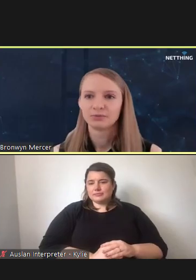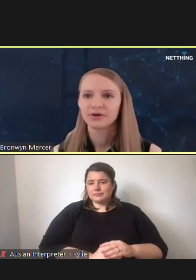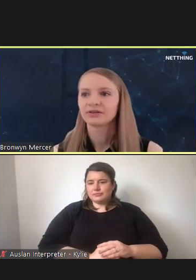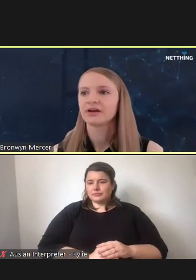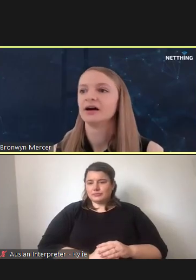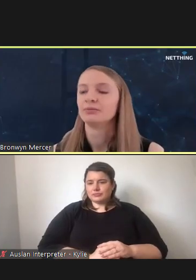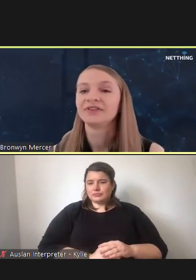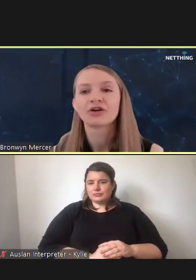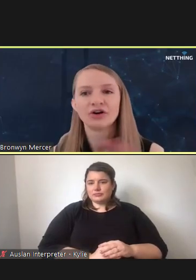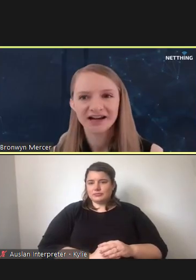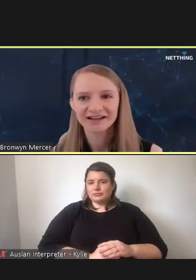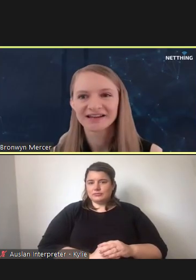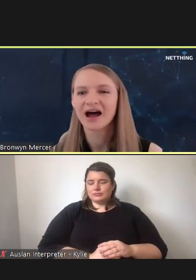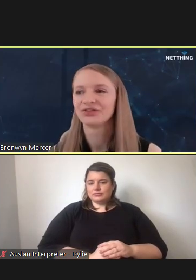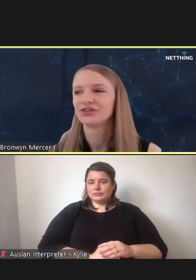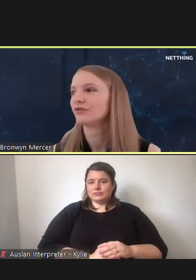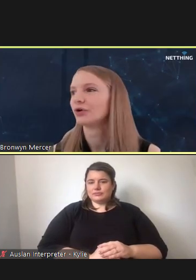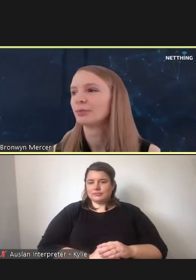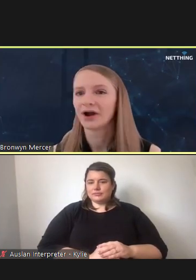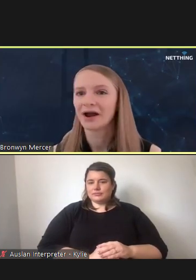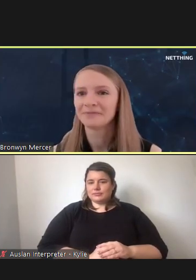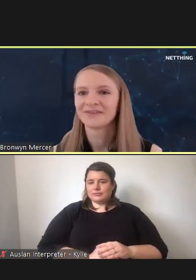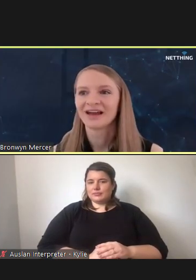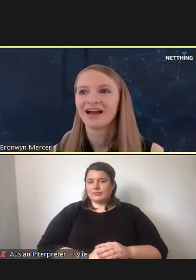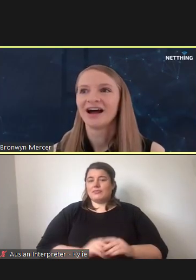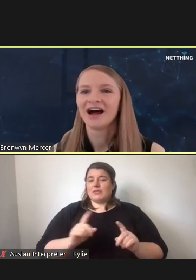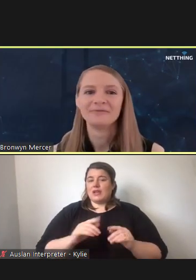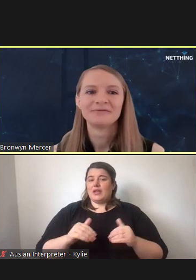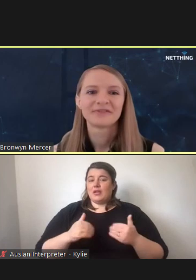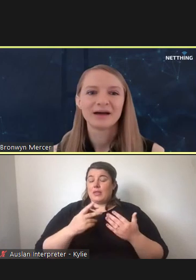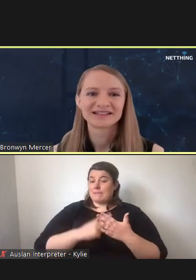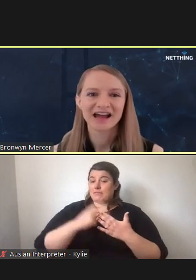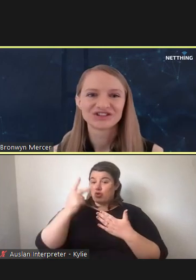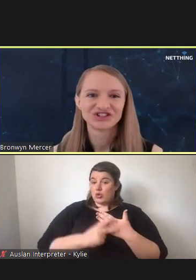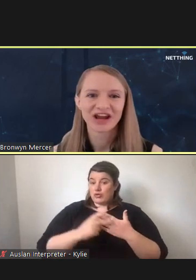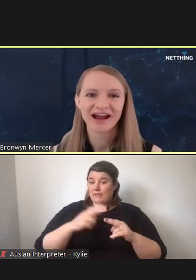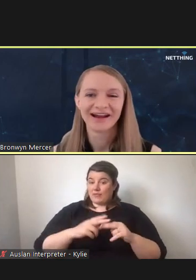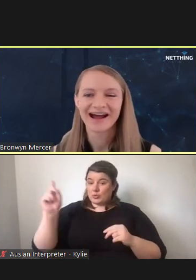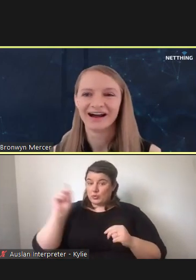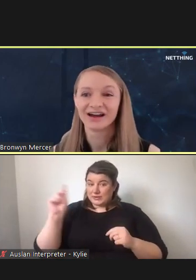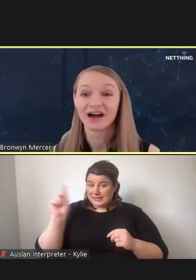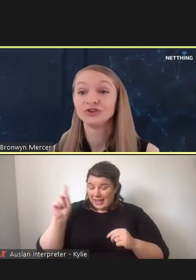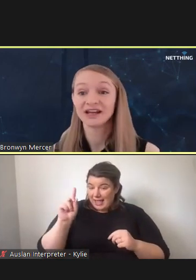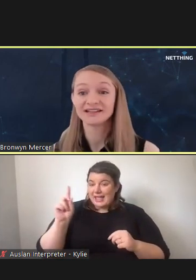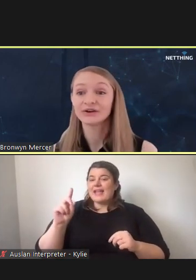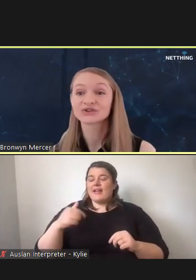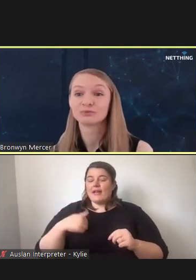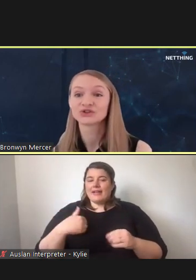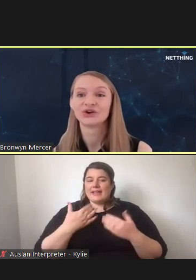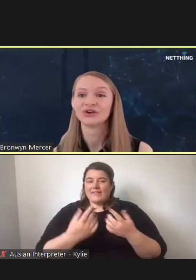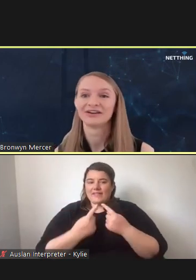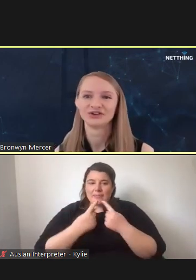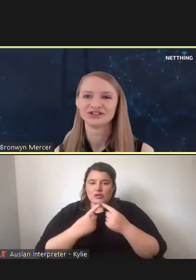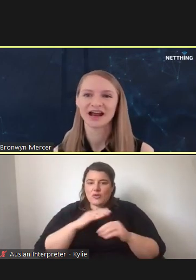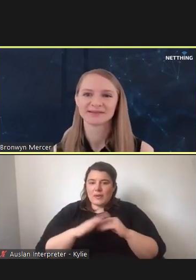So with that context about the overall program, I'm excited to share a few details of